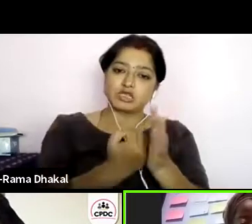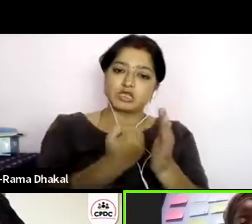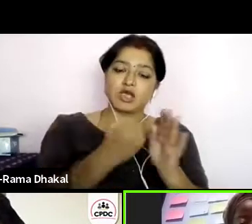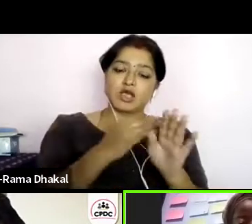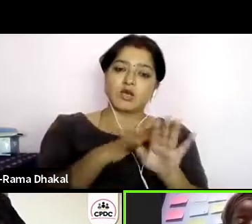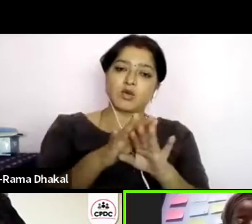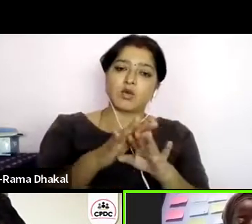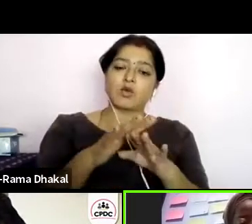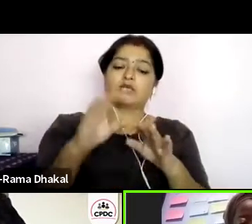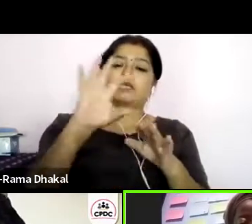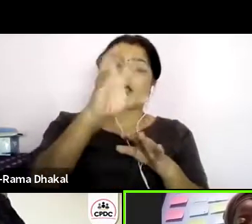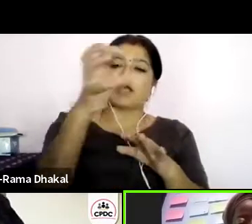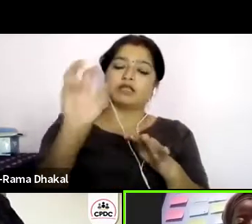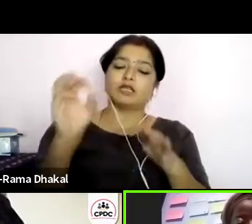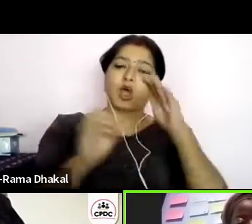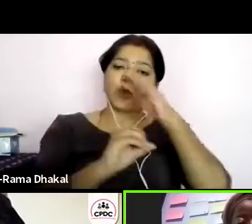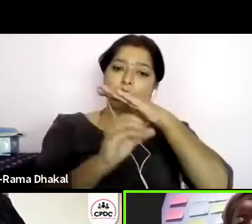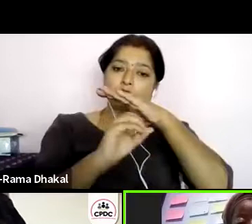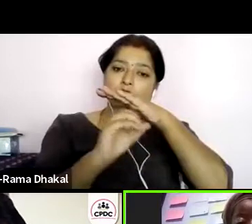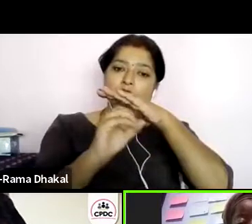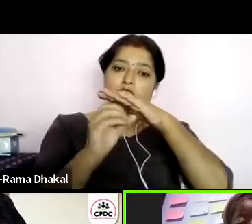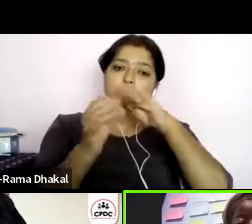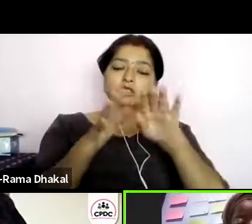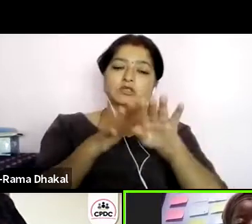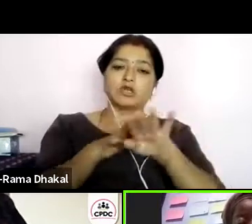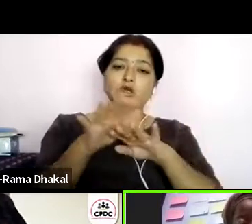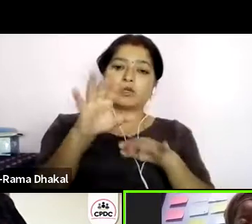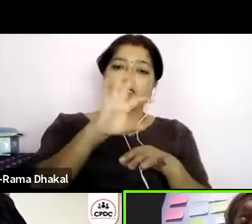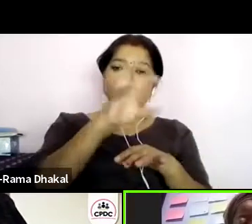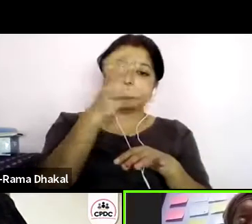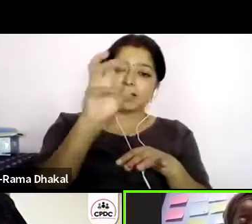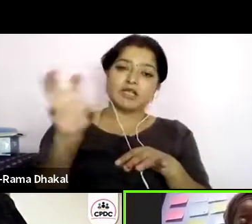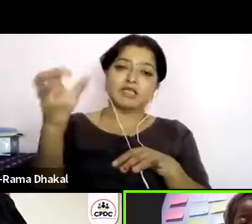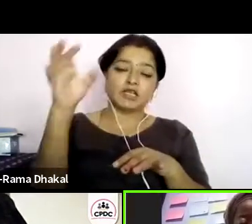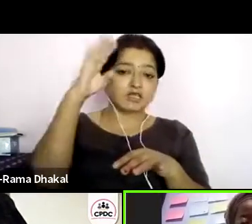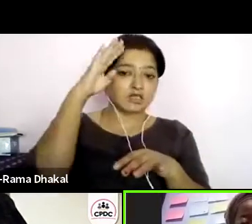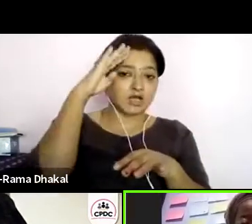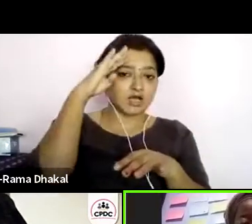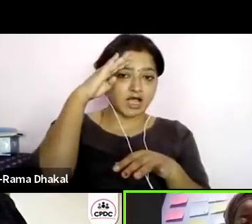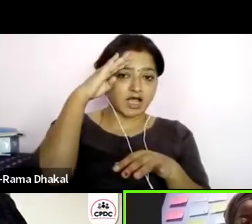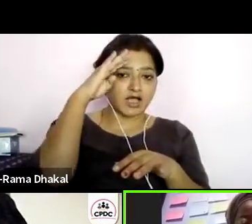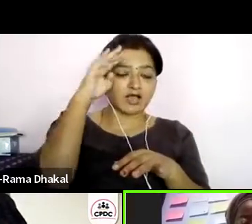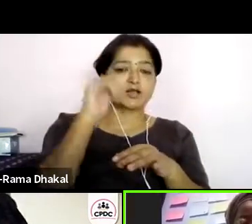area to be able to join us, speak their voice into